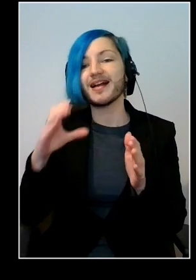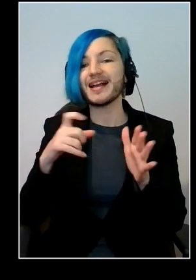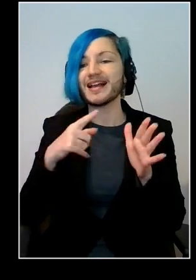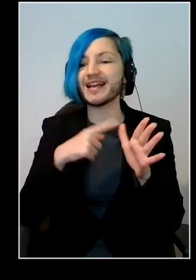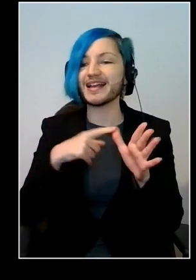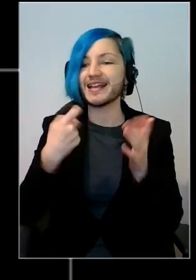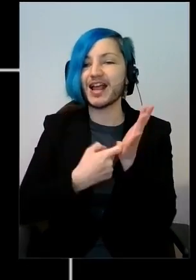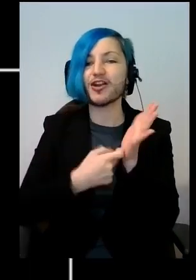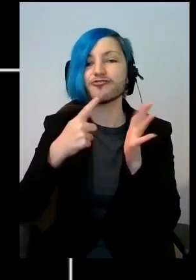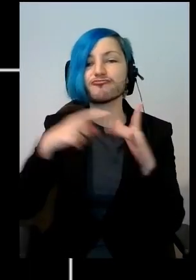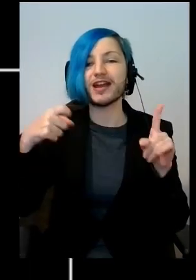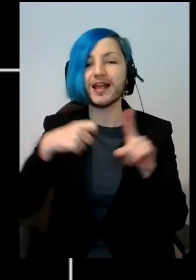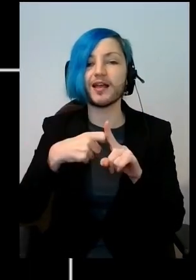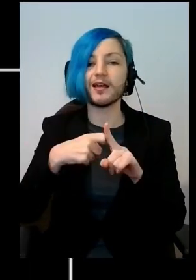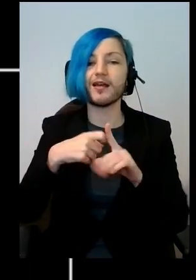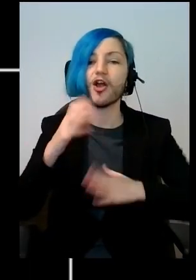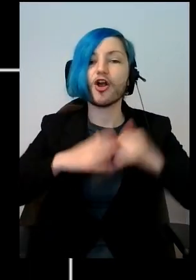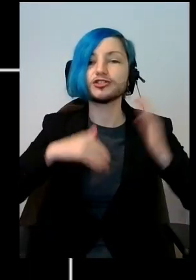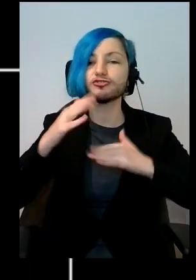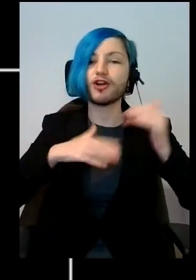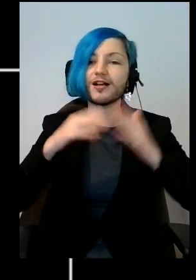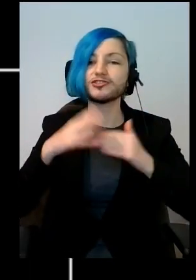Limited.